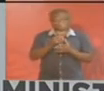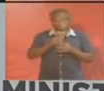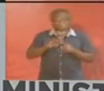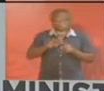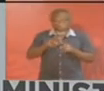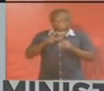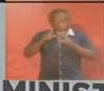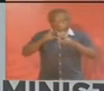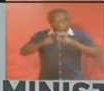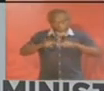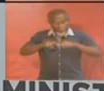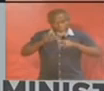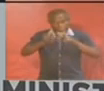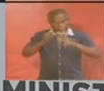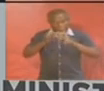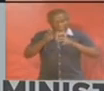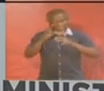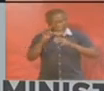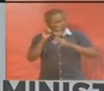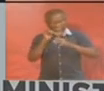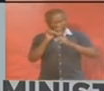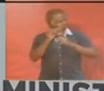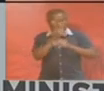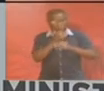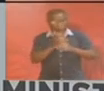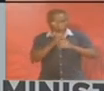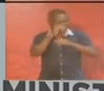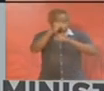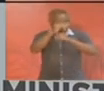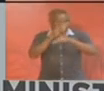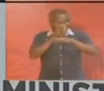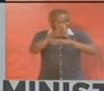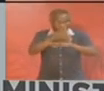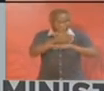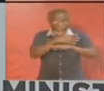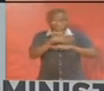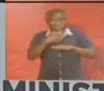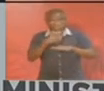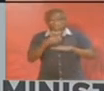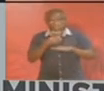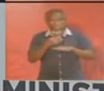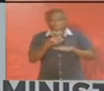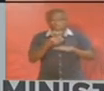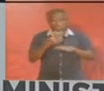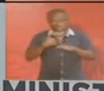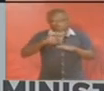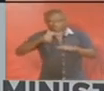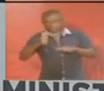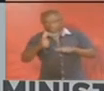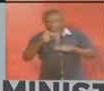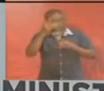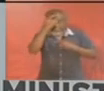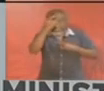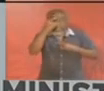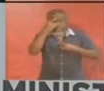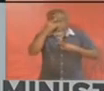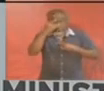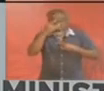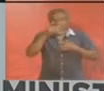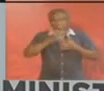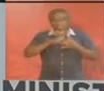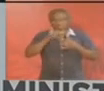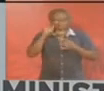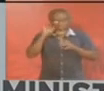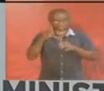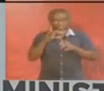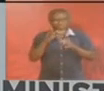60. And once you do meet those criteria, you will be offered at the 23 centers in Trinidad. I don't know if Dr. Moore is still there.